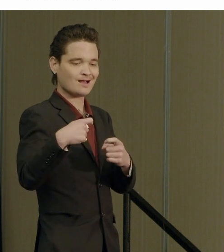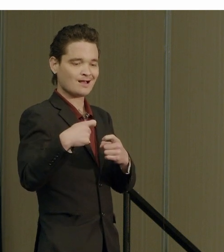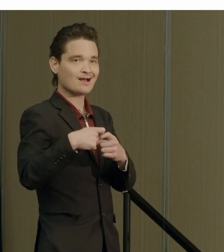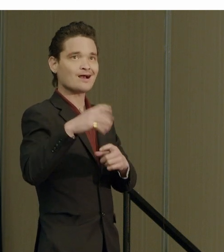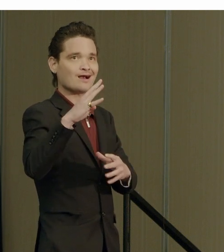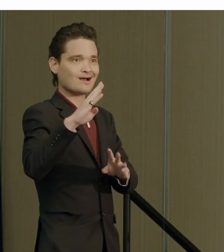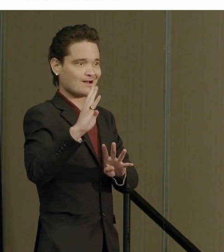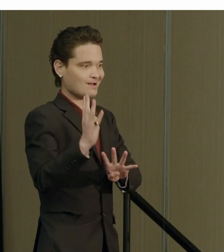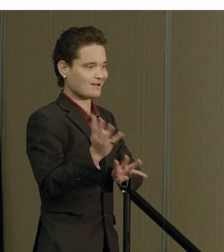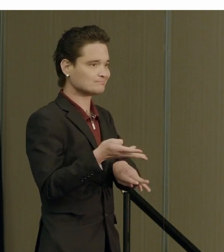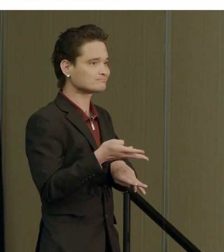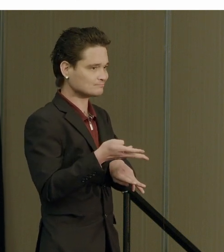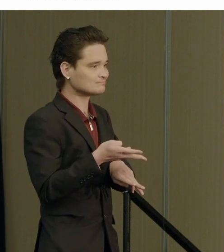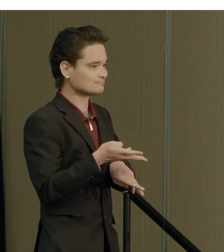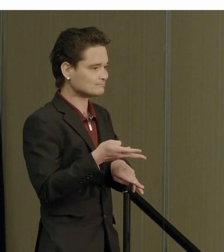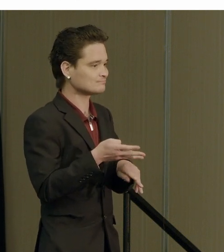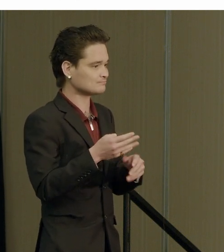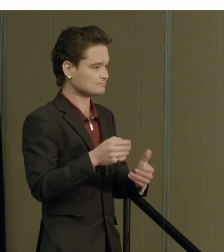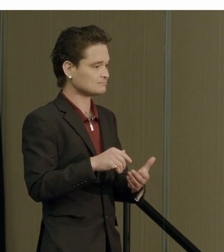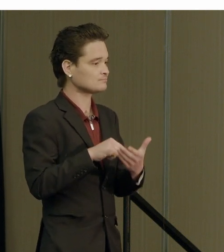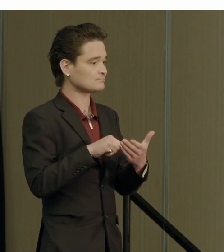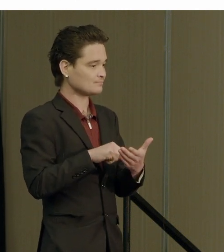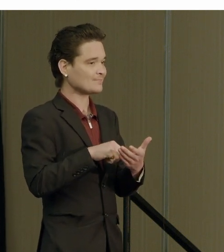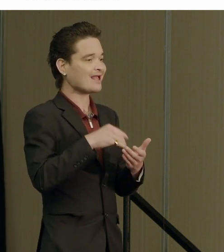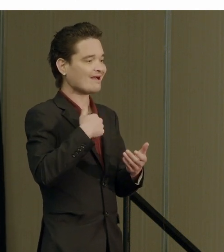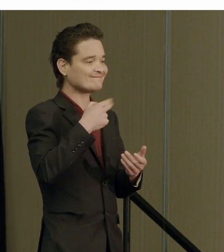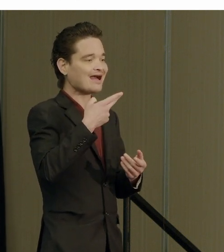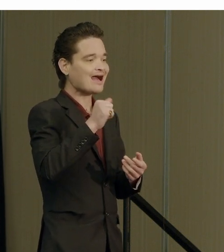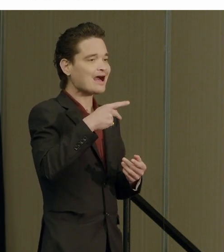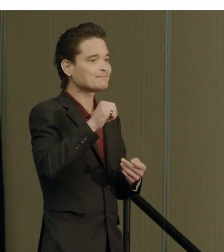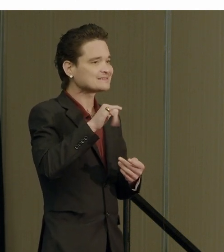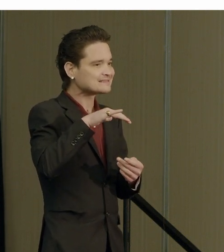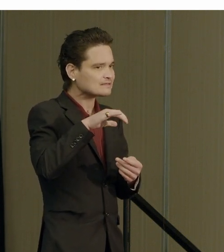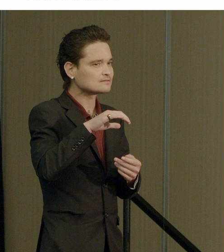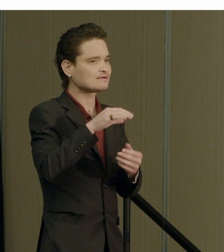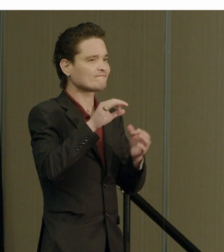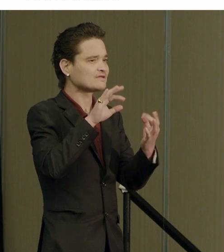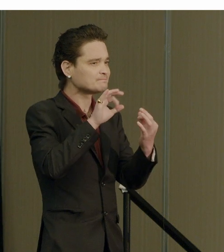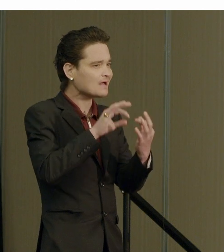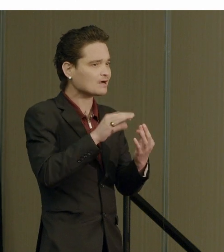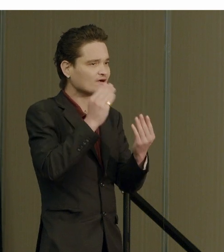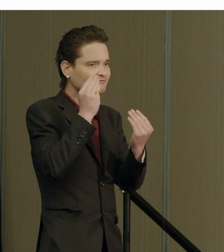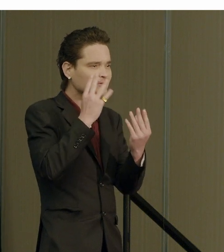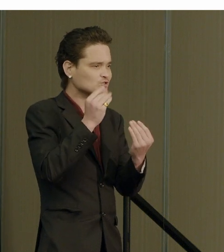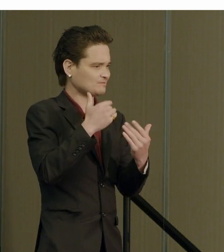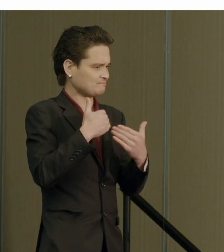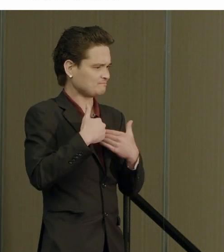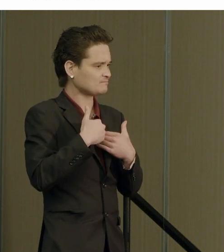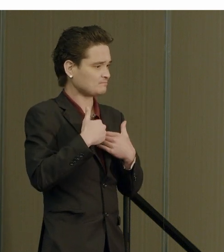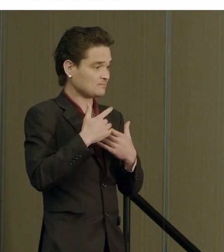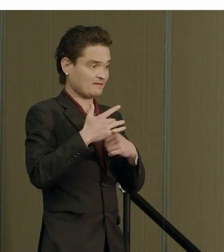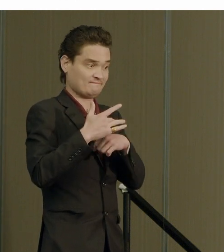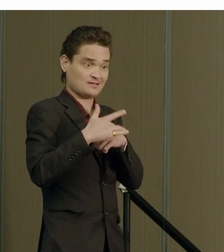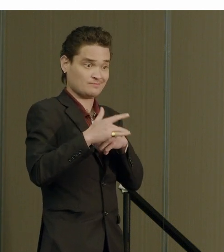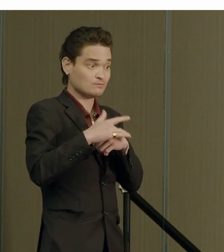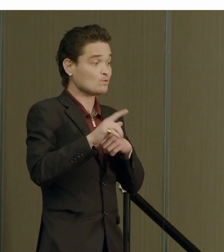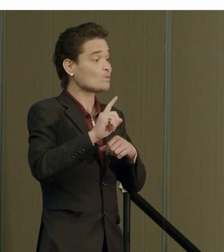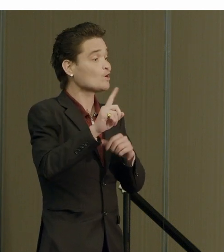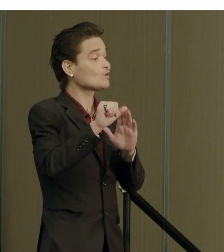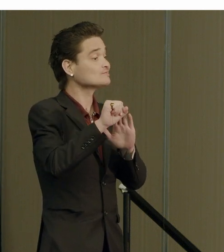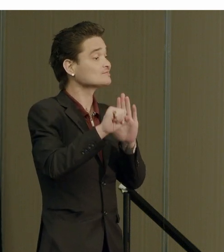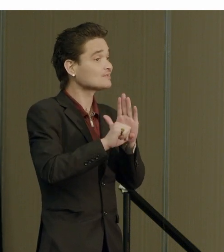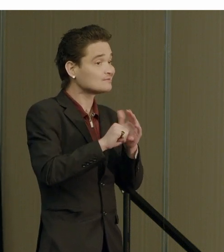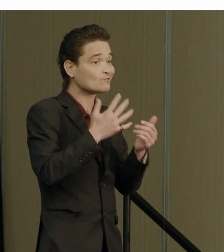ID in the wallet is available in the following states, like Arizona, California, Colorado, Georgia, Maryland, and